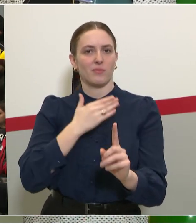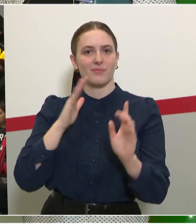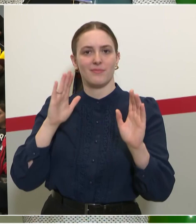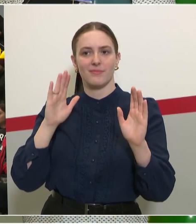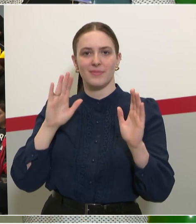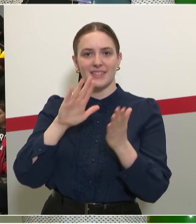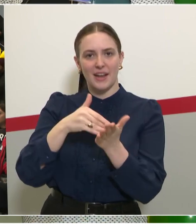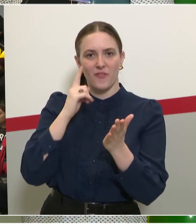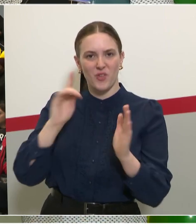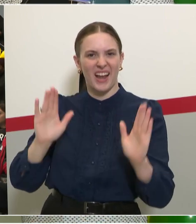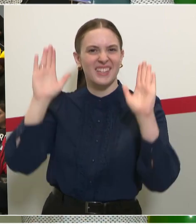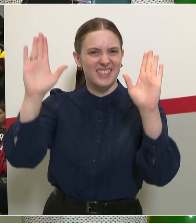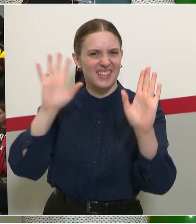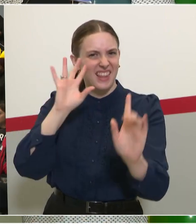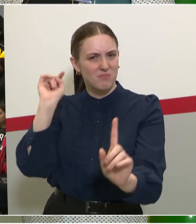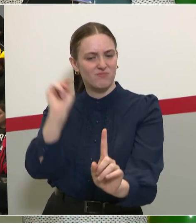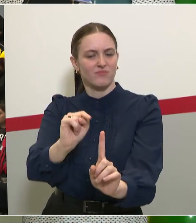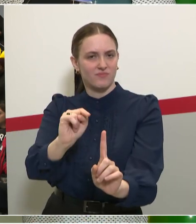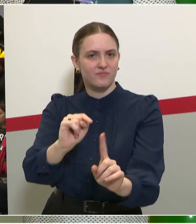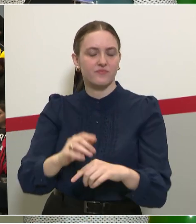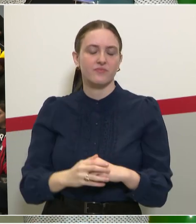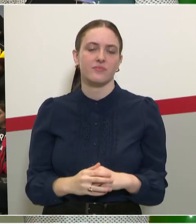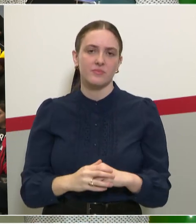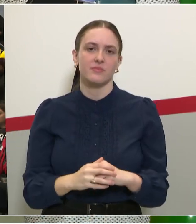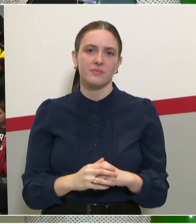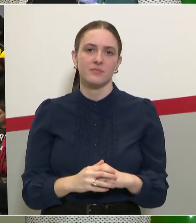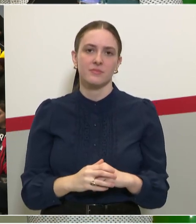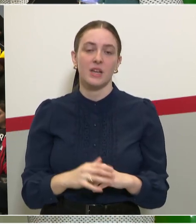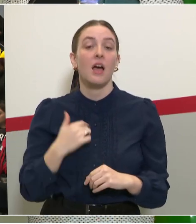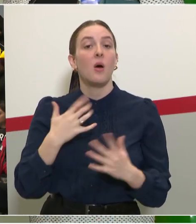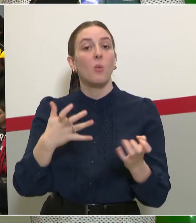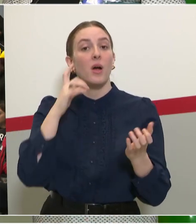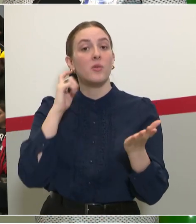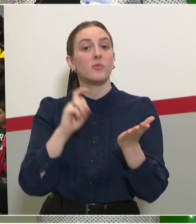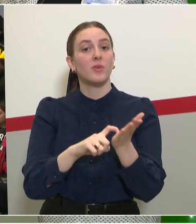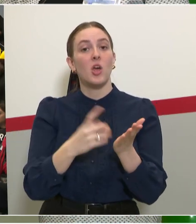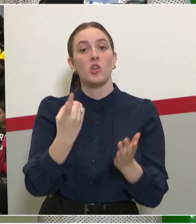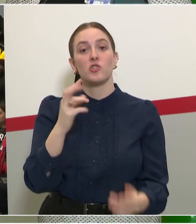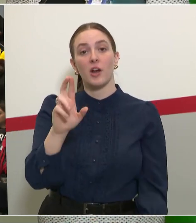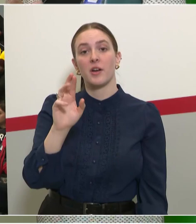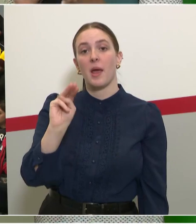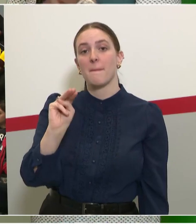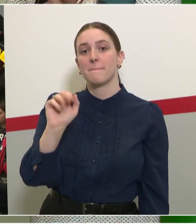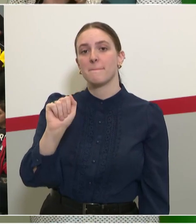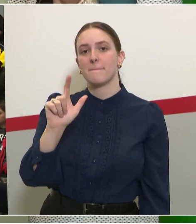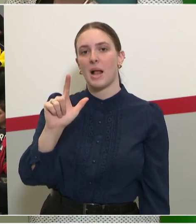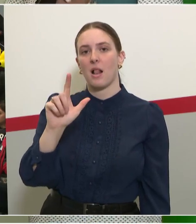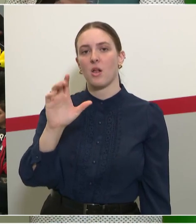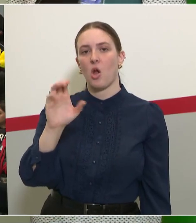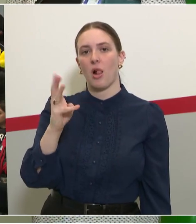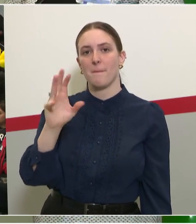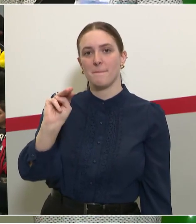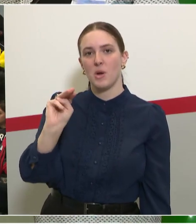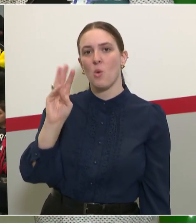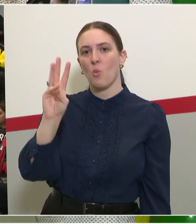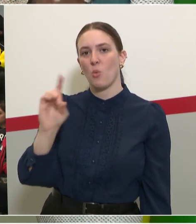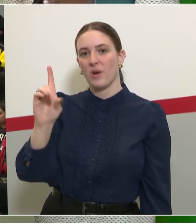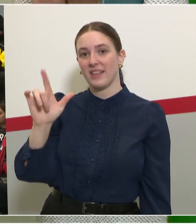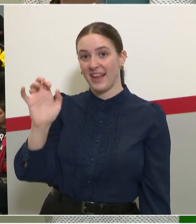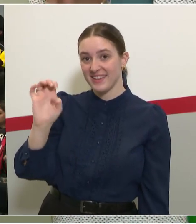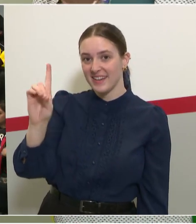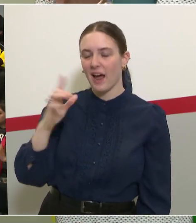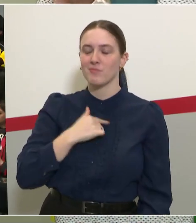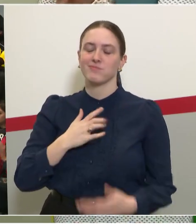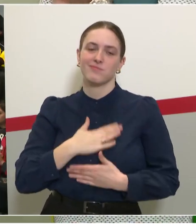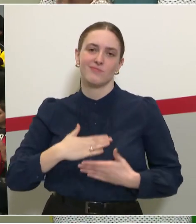of Excellence. I also want to recognize Dr. Malcolm Woodland. Dr. Woodland, it's my pleasure to meet you and learn about